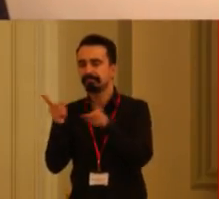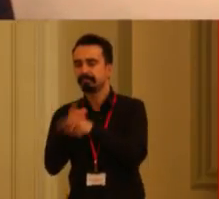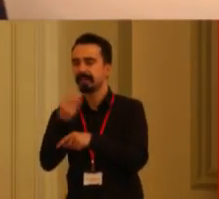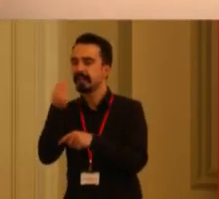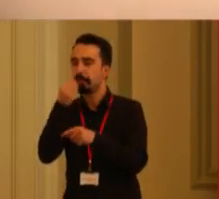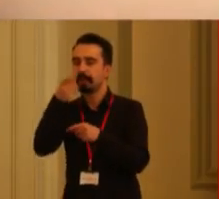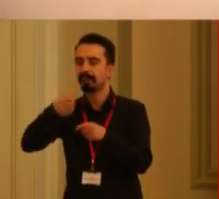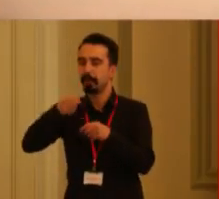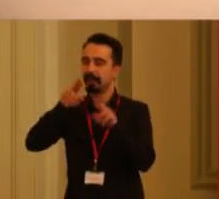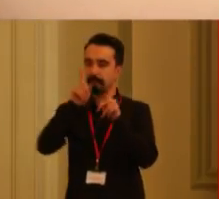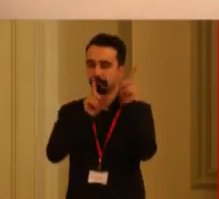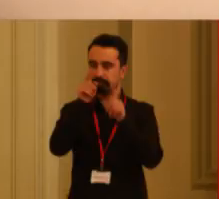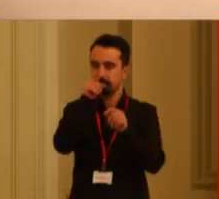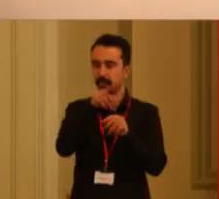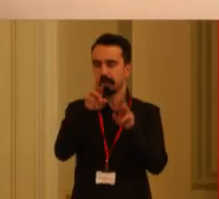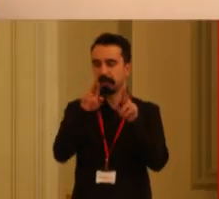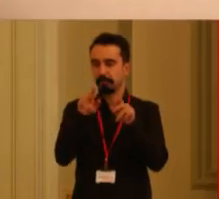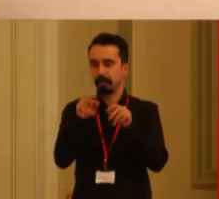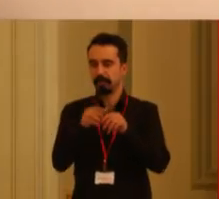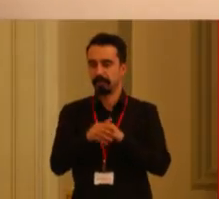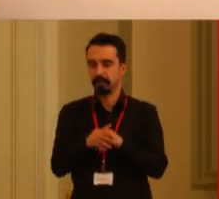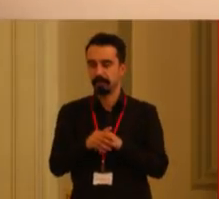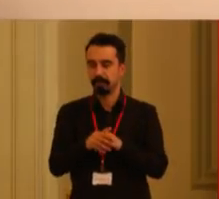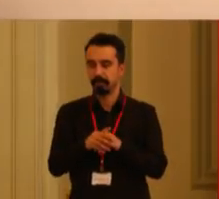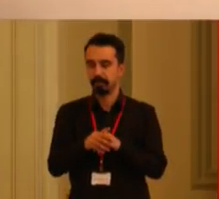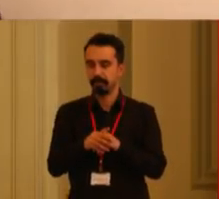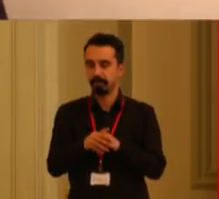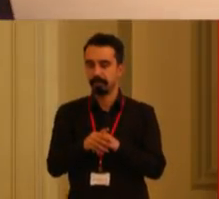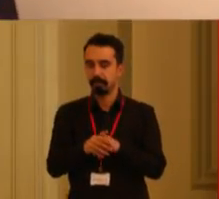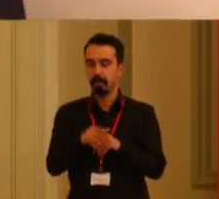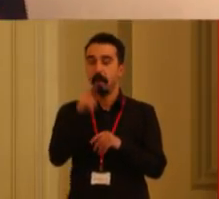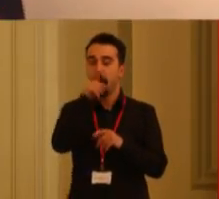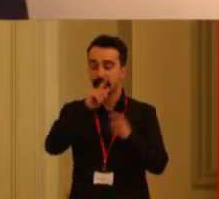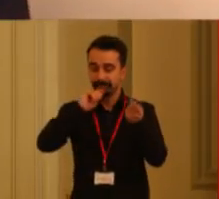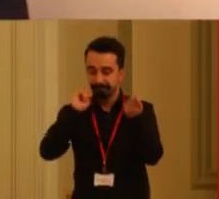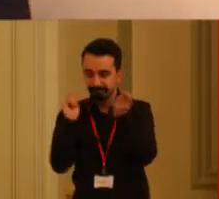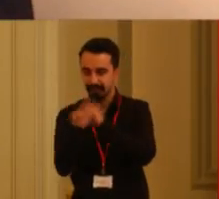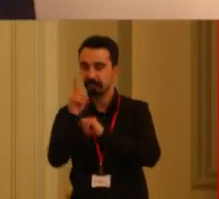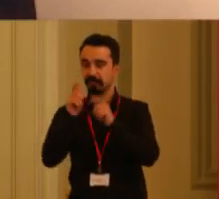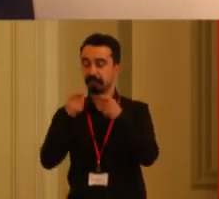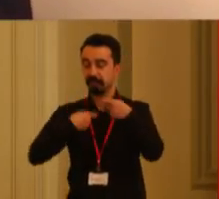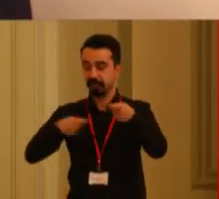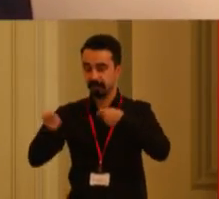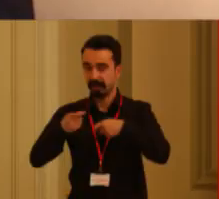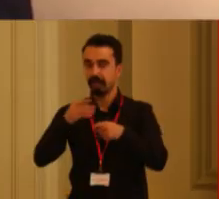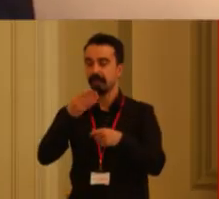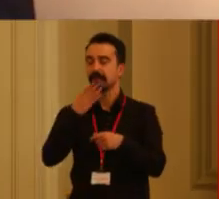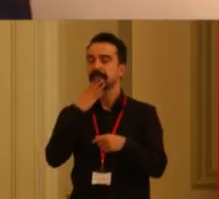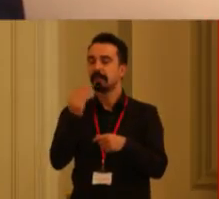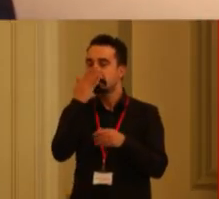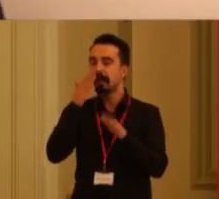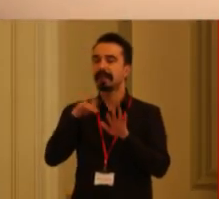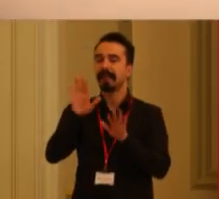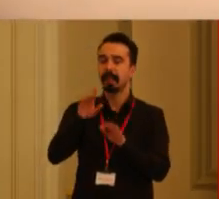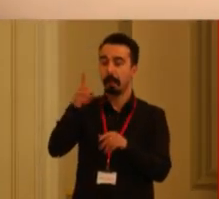more hierarchical or regimentation. And the same goes for your mixapito or everything else that you can't afford to live